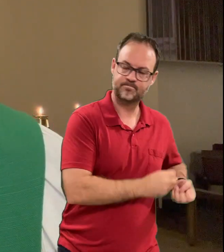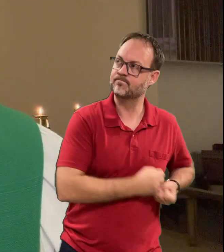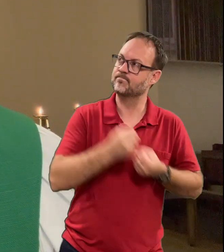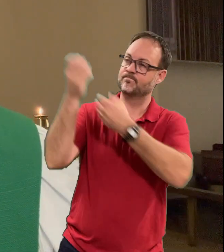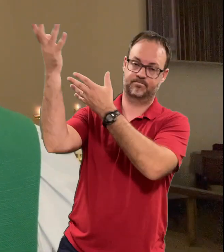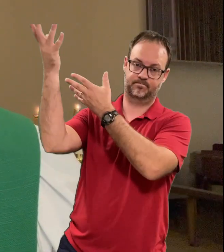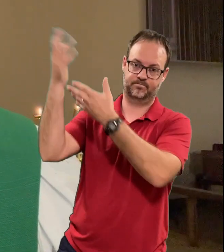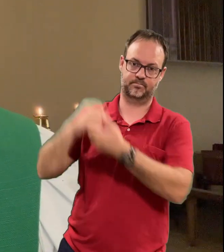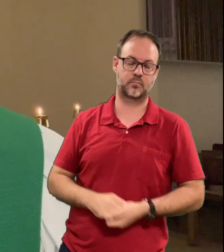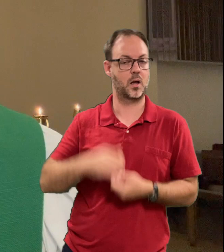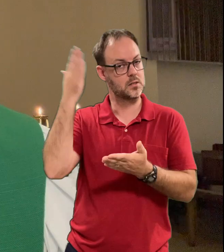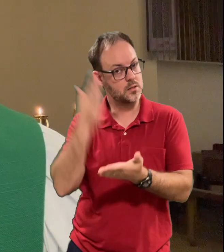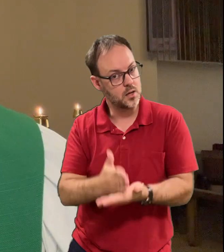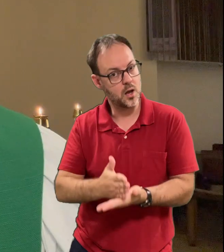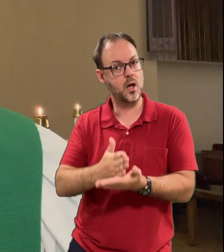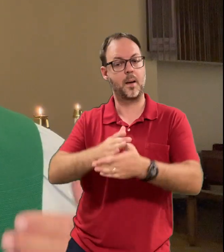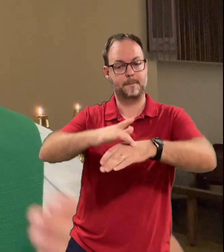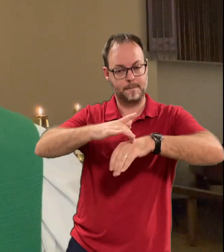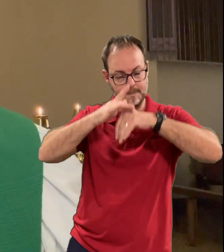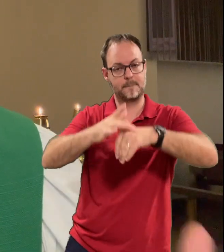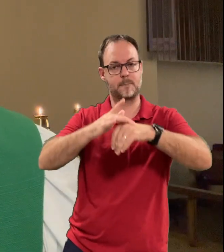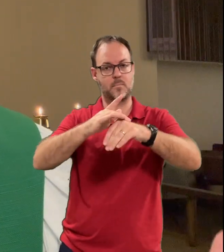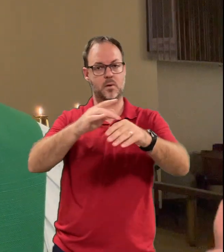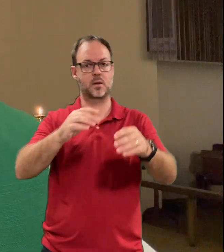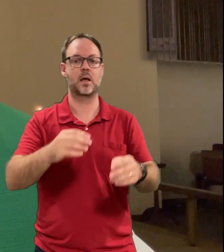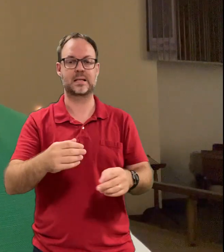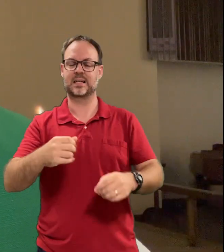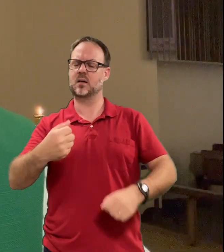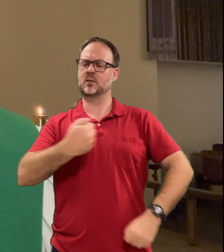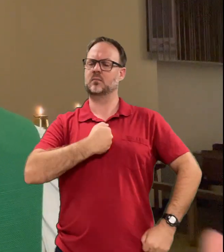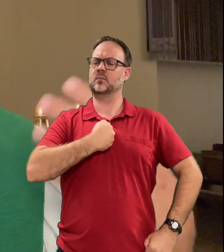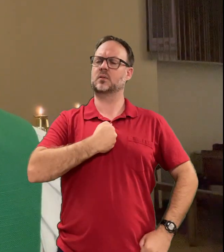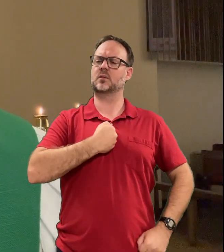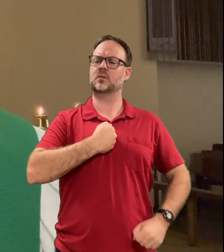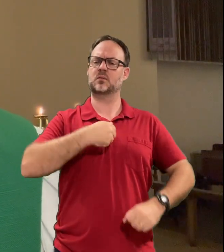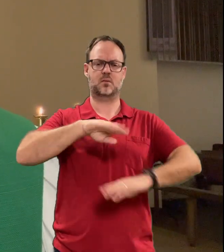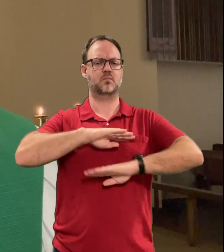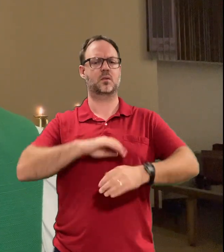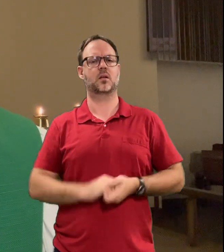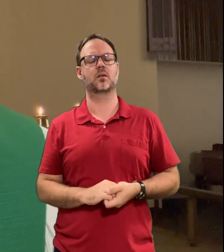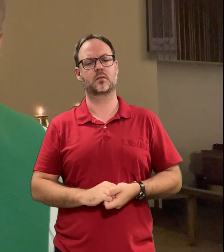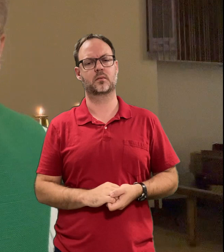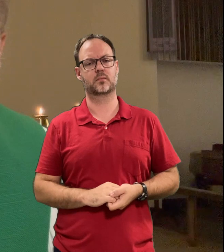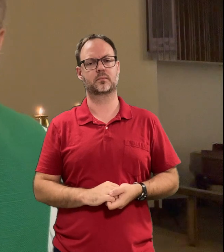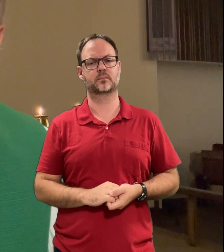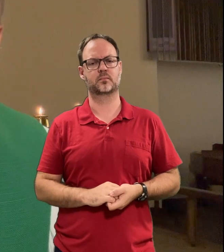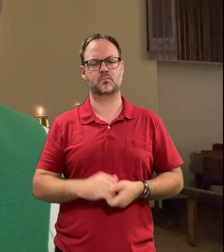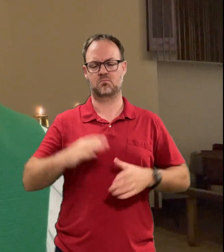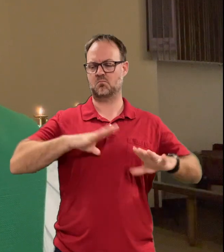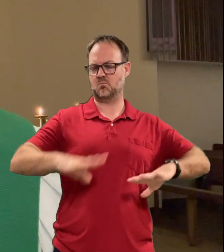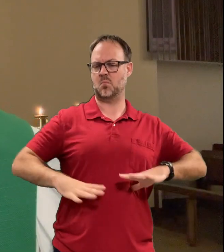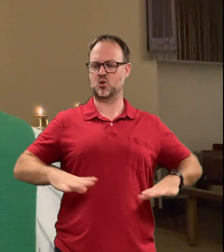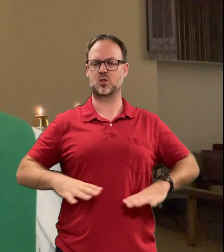turn away from it. Stop being self-sufficient, thinking like that, and boasting in